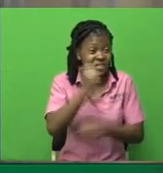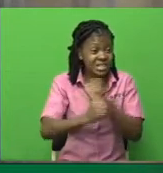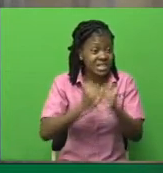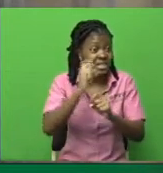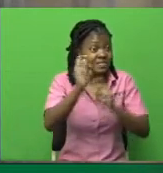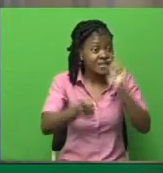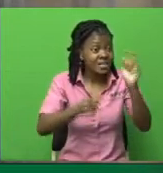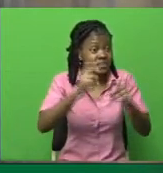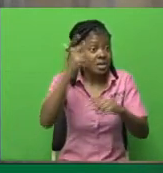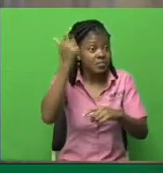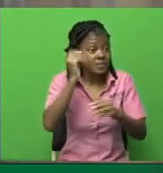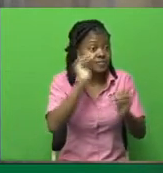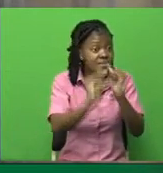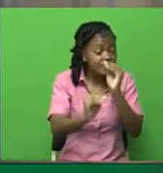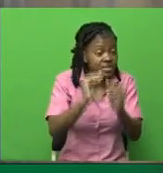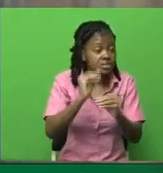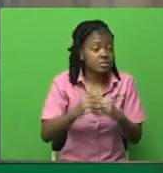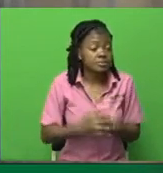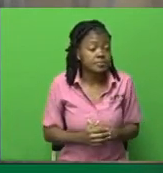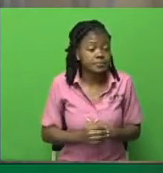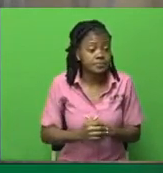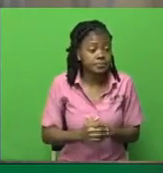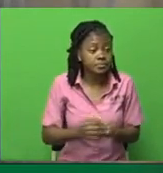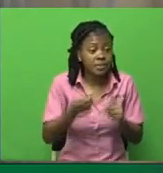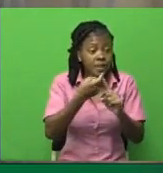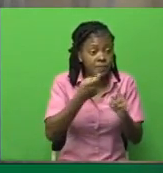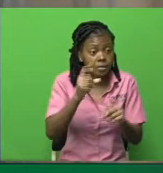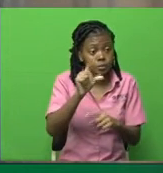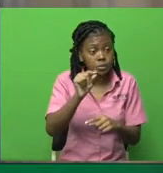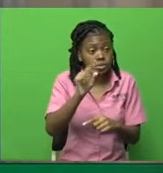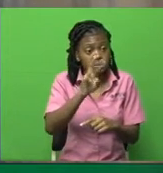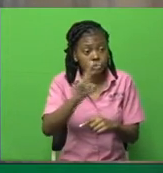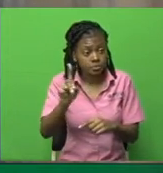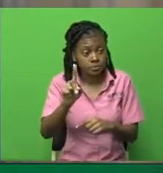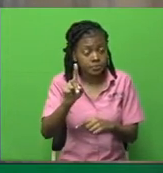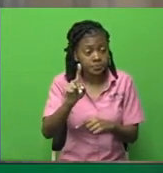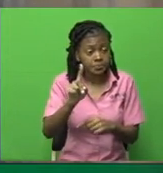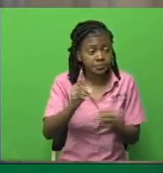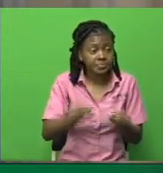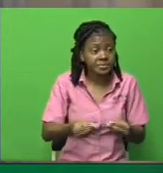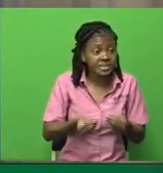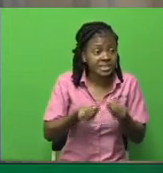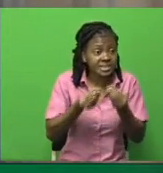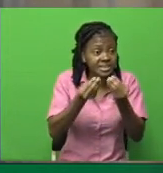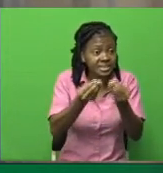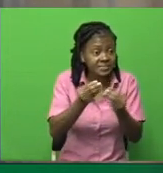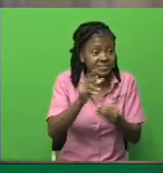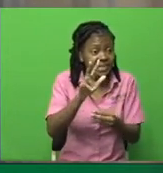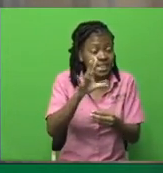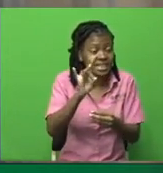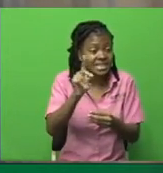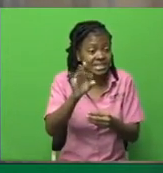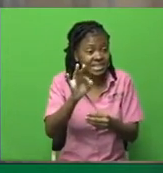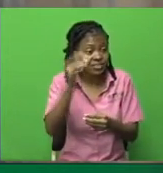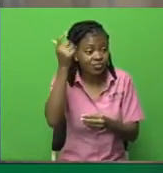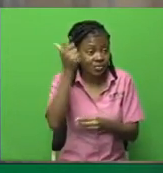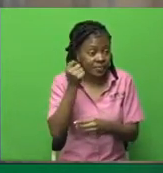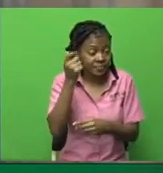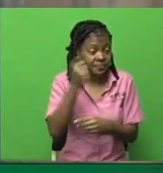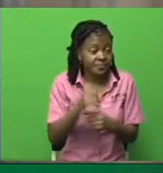21 Amiga 389 Grand so we have slashed that too in 22 368 Grand